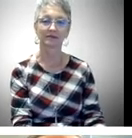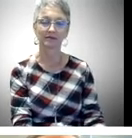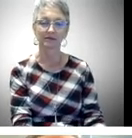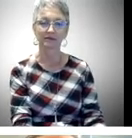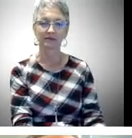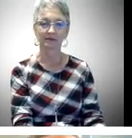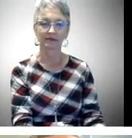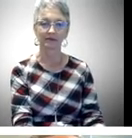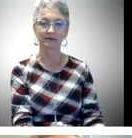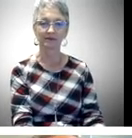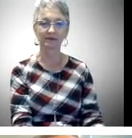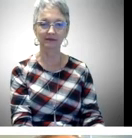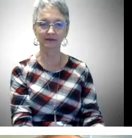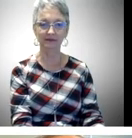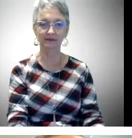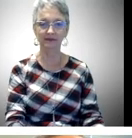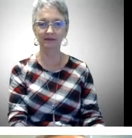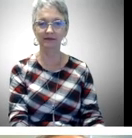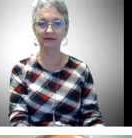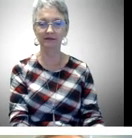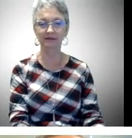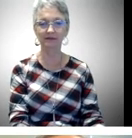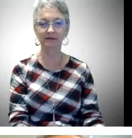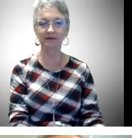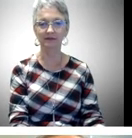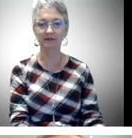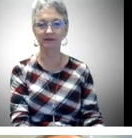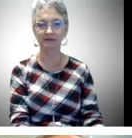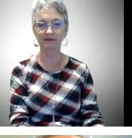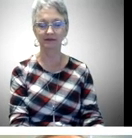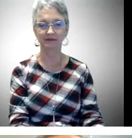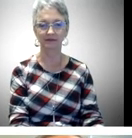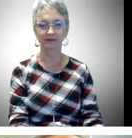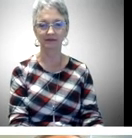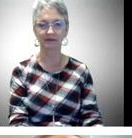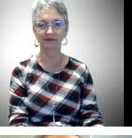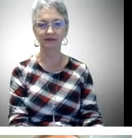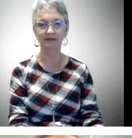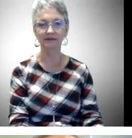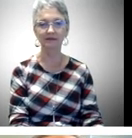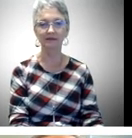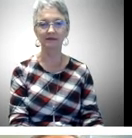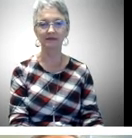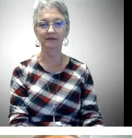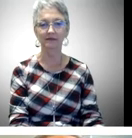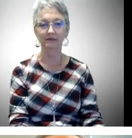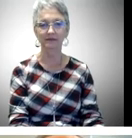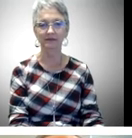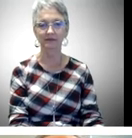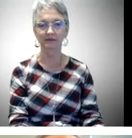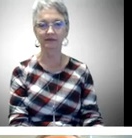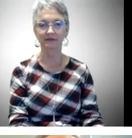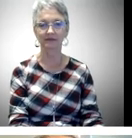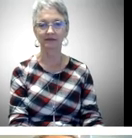I don't have a clue what they're talking about. And so typically I'll go and I'll talk to a friend of mine who understands cars, and I'll say, hey, they want